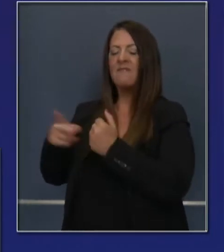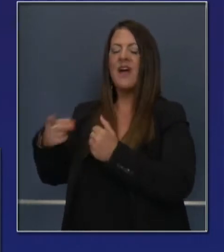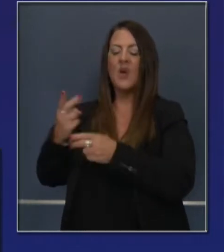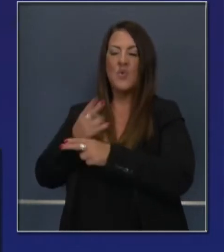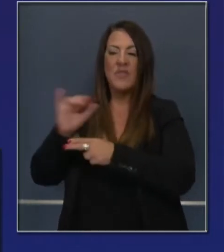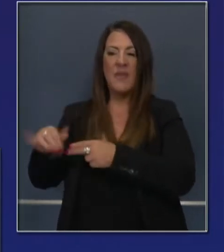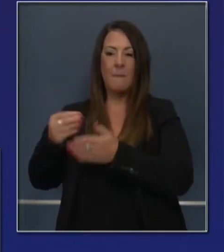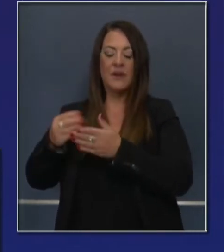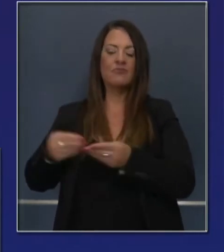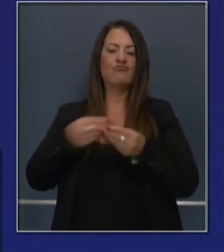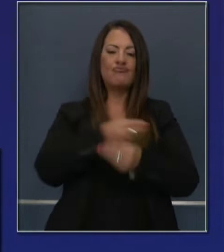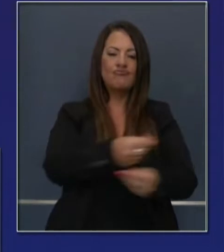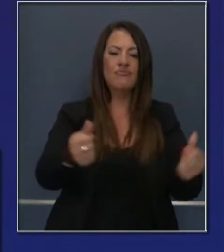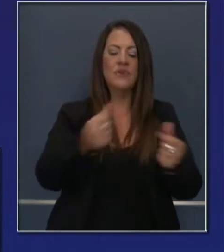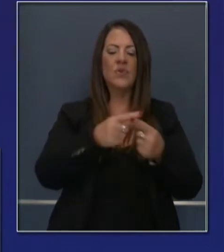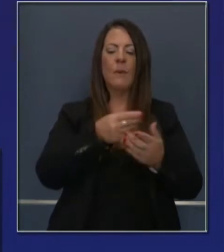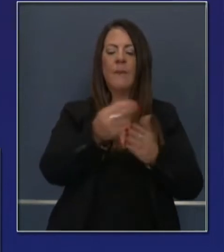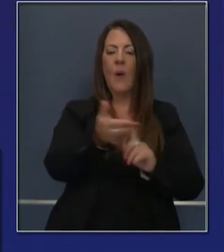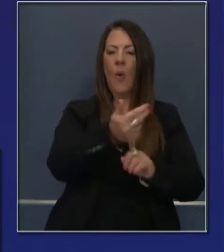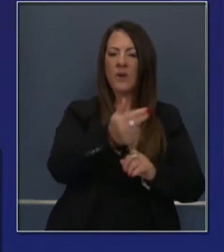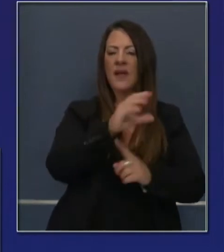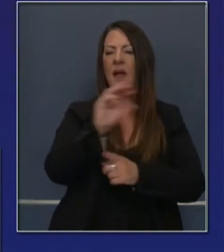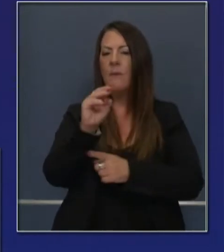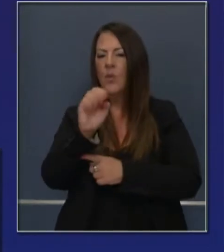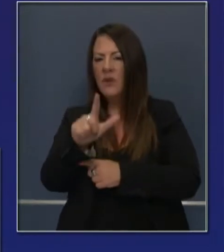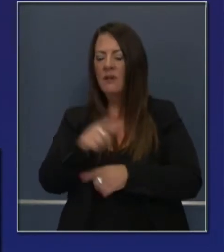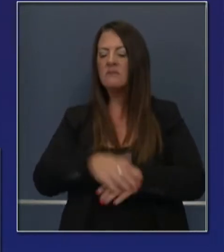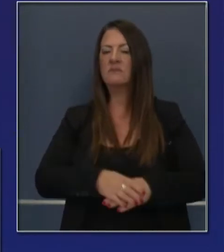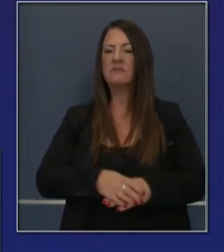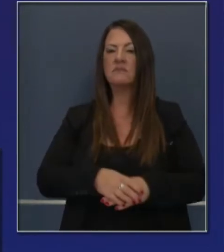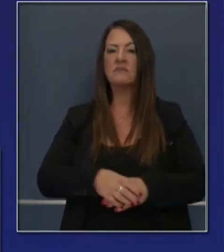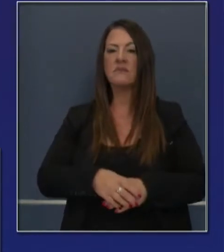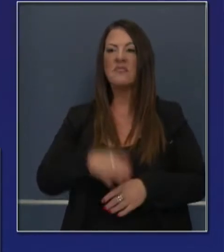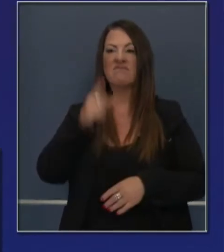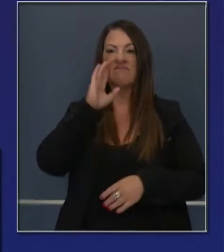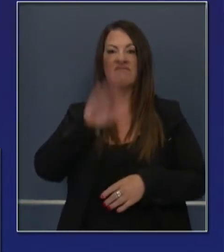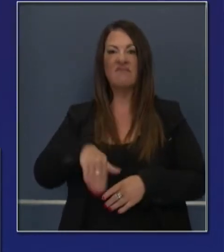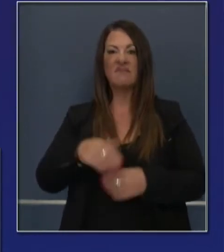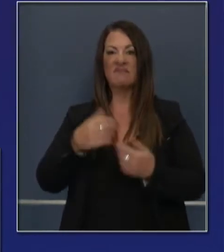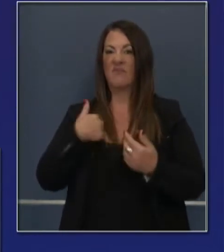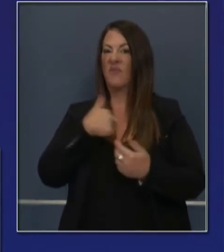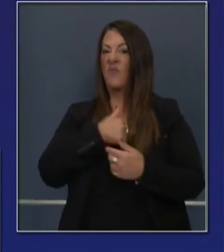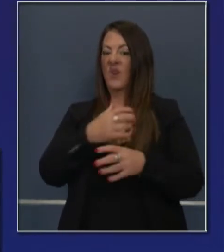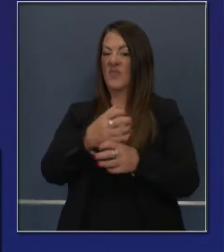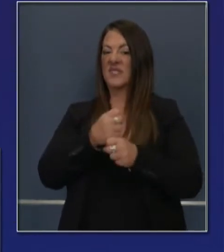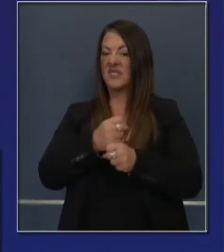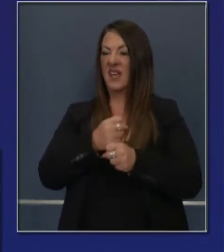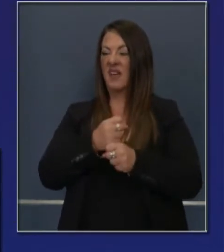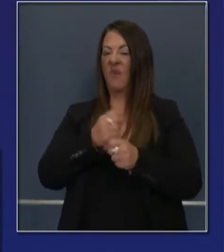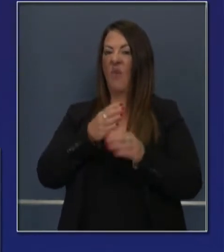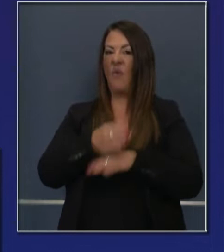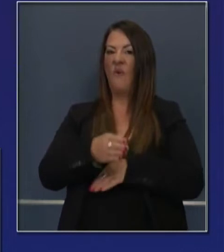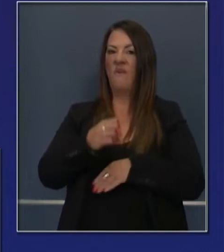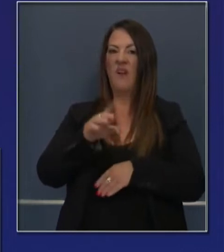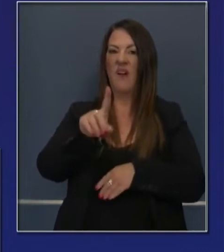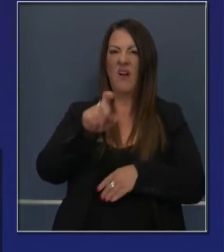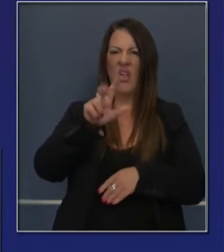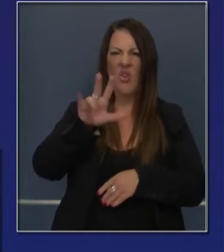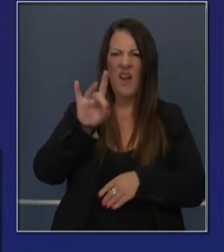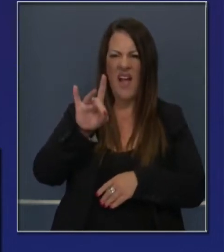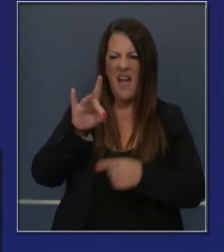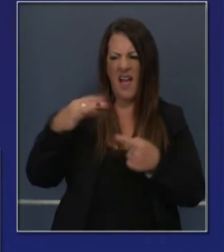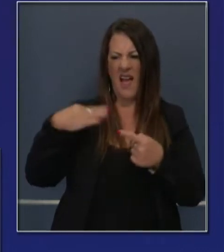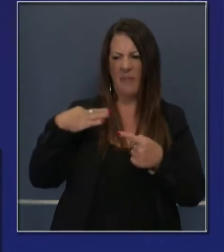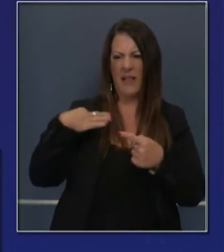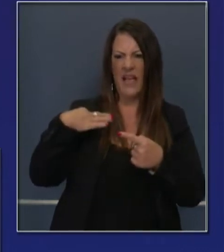hotels and motels. Here's the good news. 138 applications have already come in just in the last few weeks from